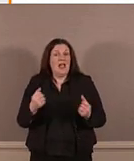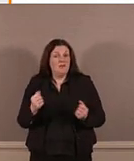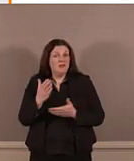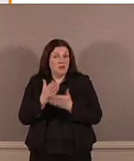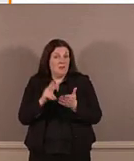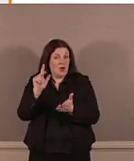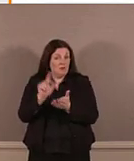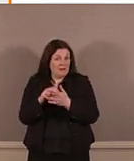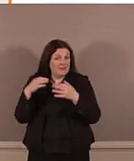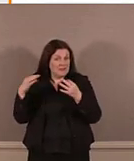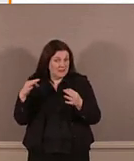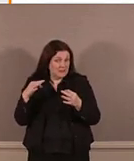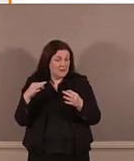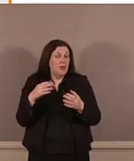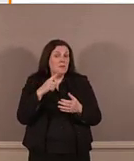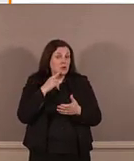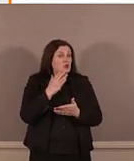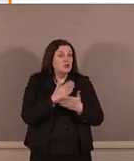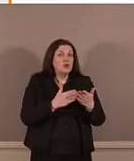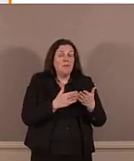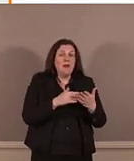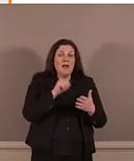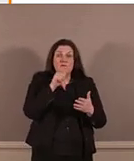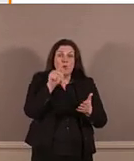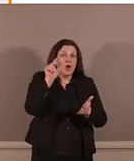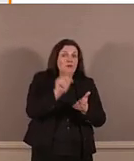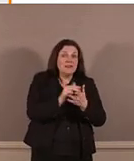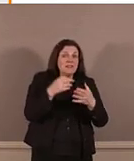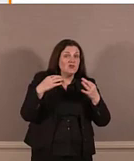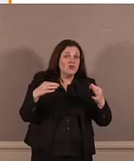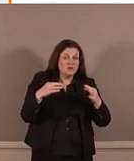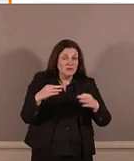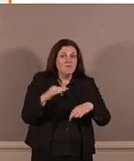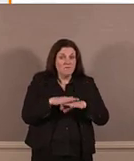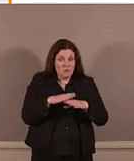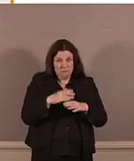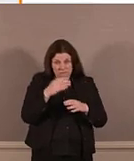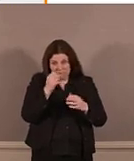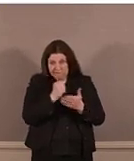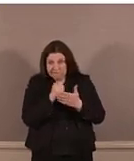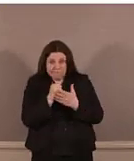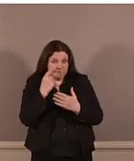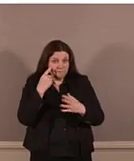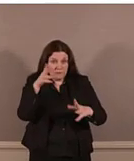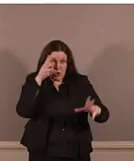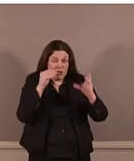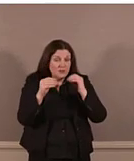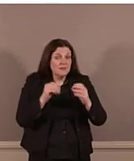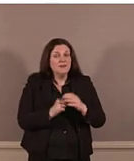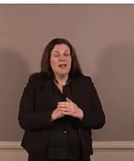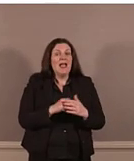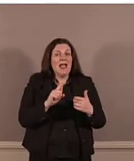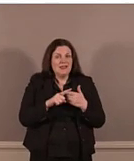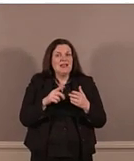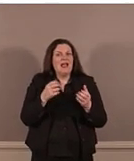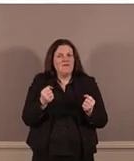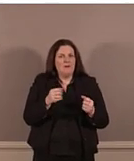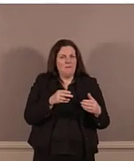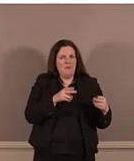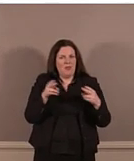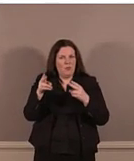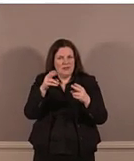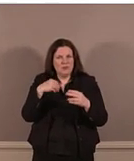and unaccredited options as well. And key pathways then to your local or national further and higher